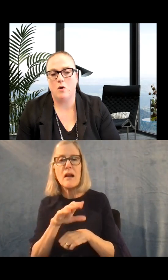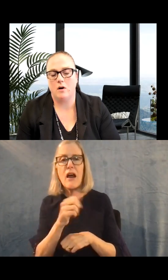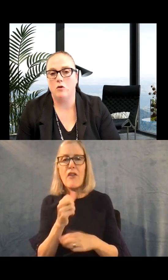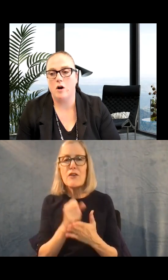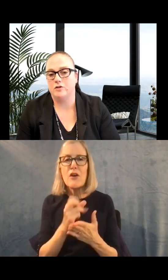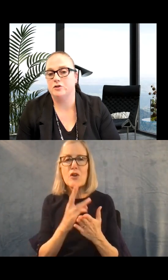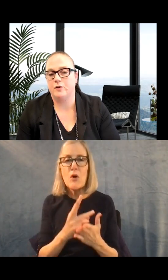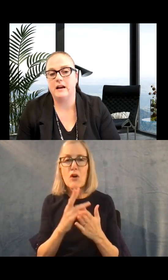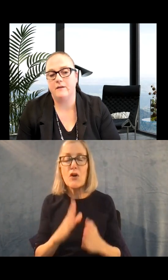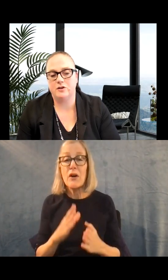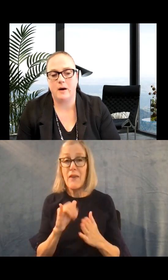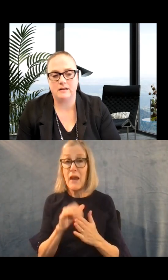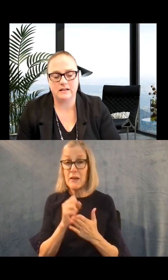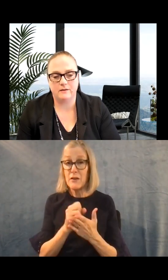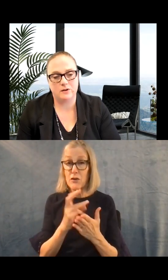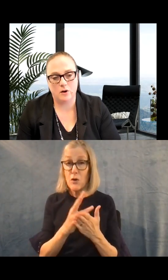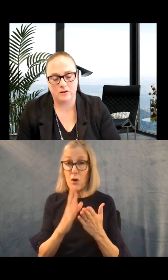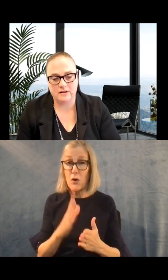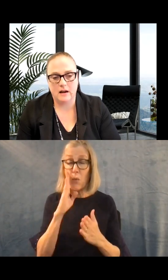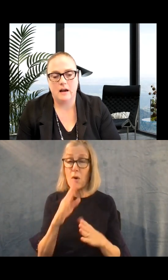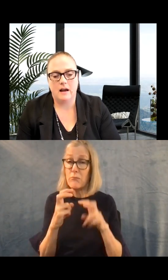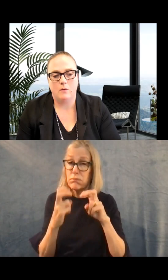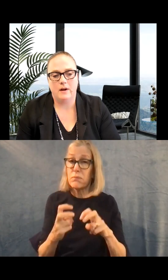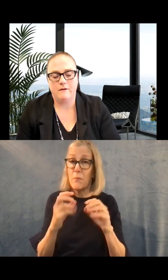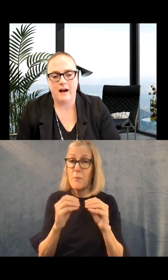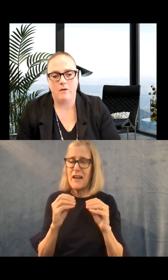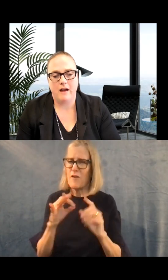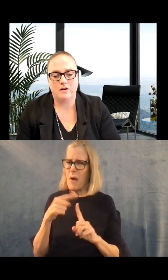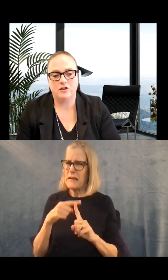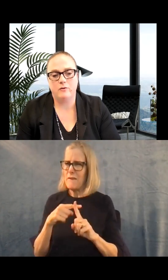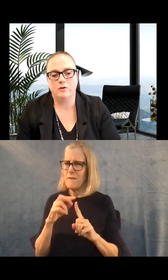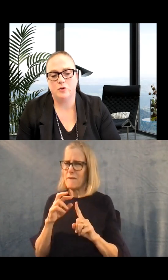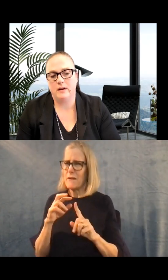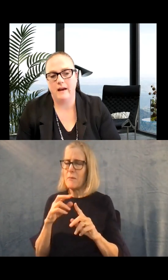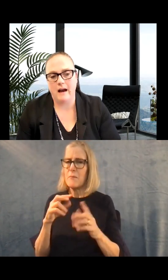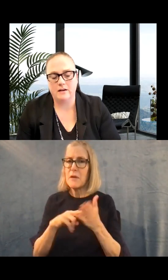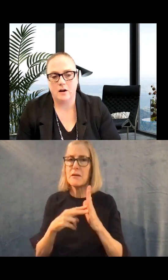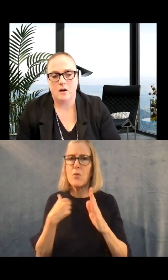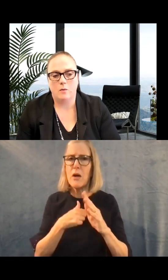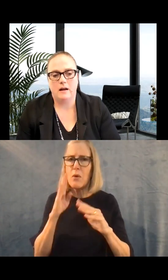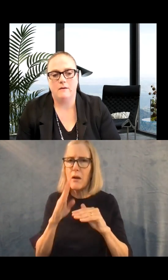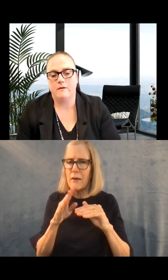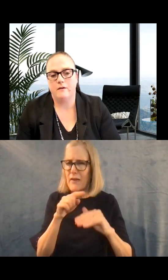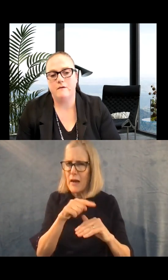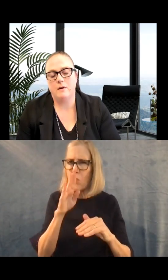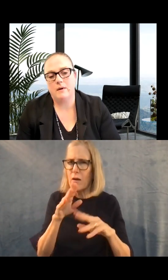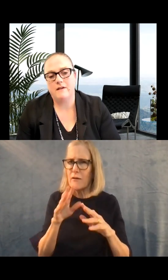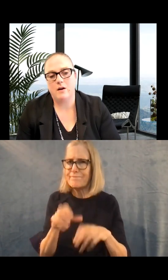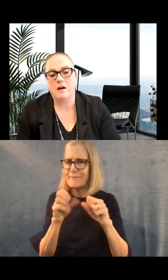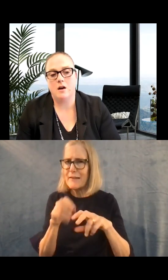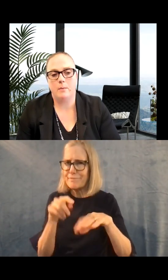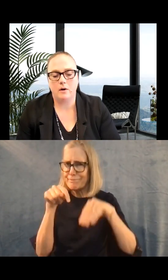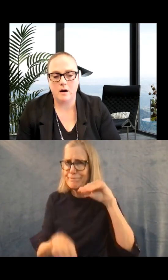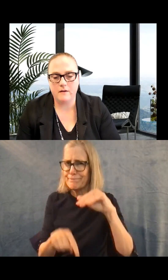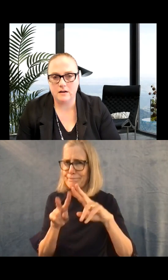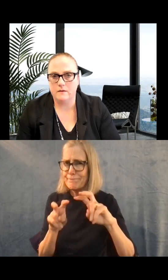do a longer screening if there's positive results. And we found that through doing that, we have found